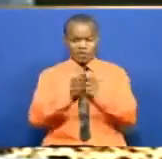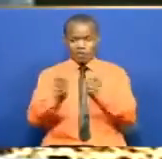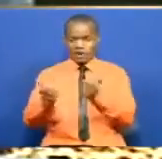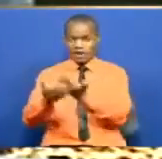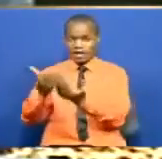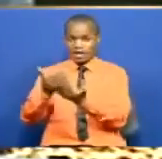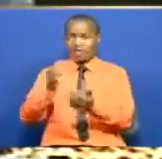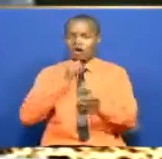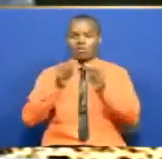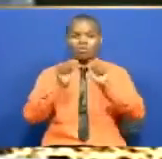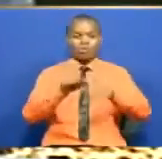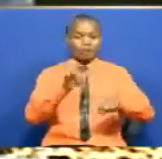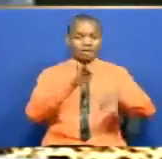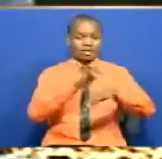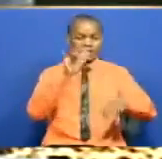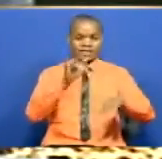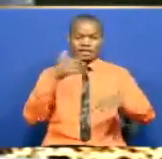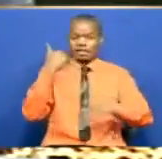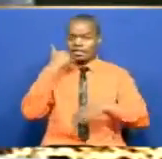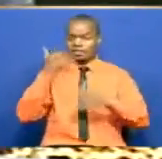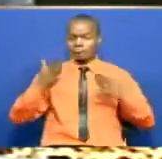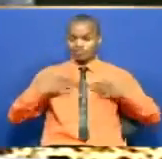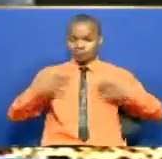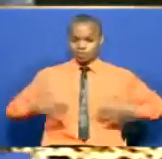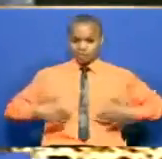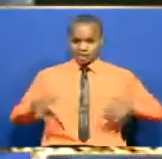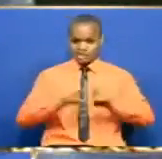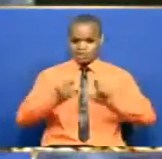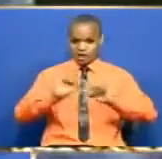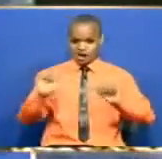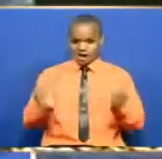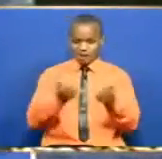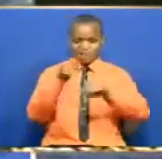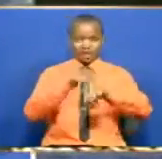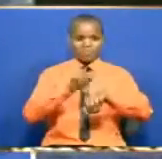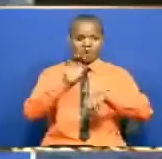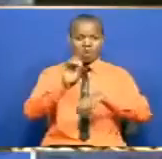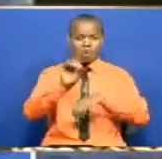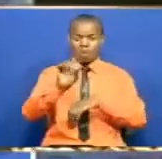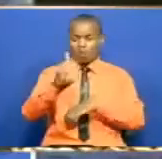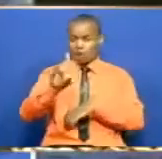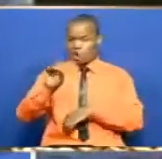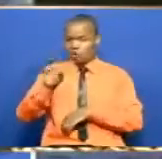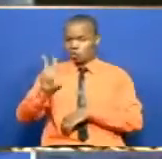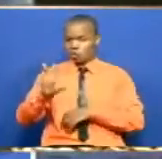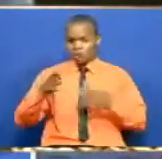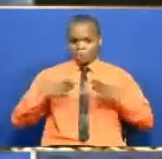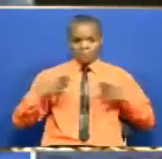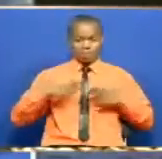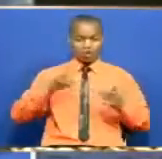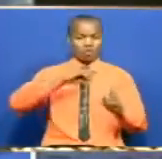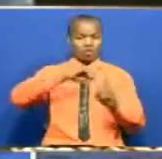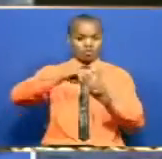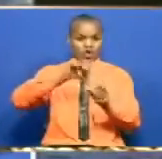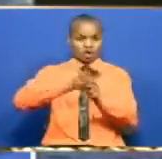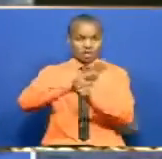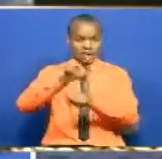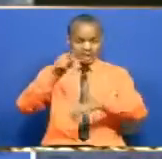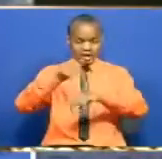by a diseased COVID-19 patient was minimal. This coming as 102 more people tested positive for coronavirus out